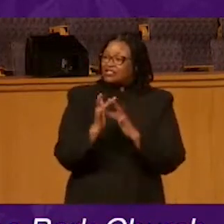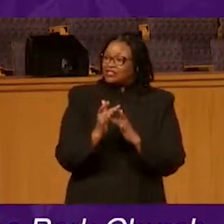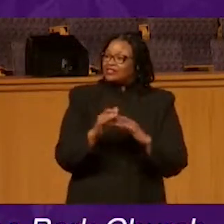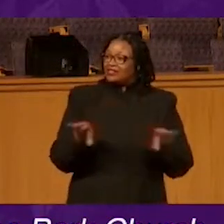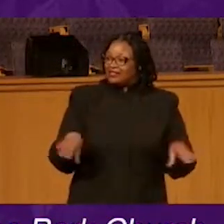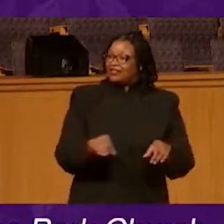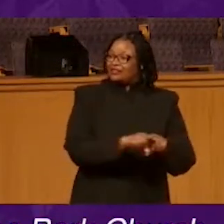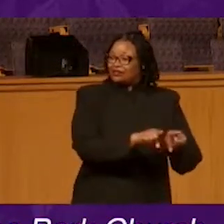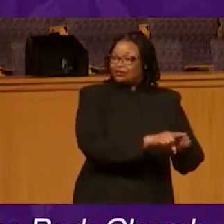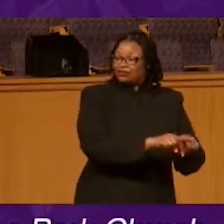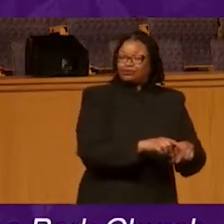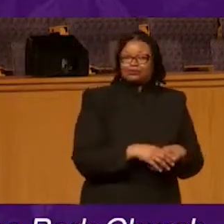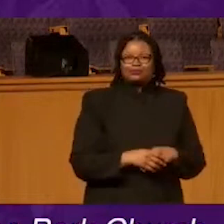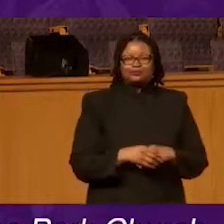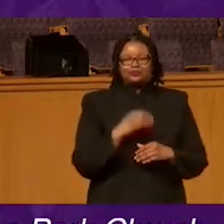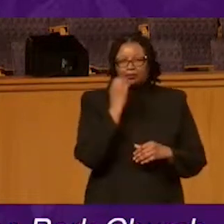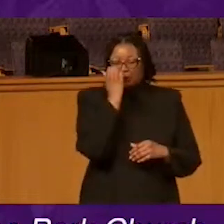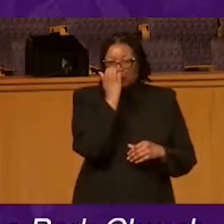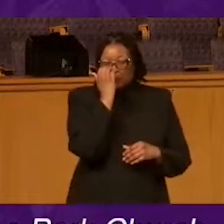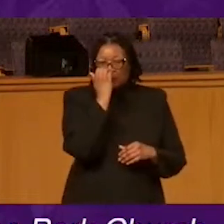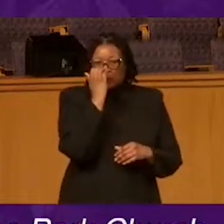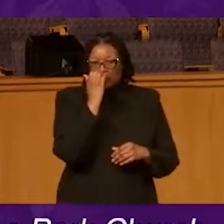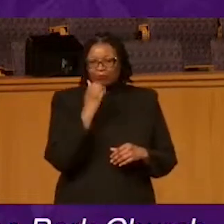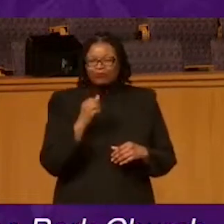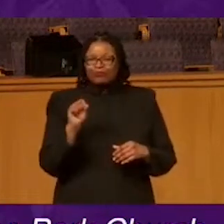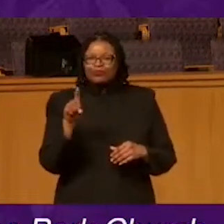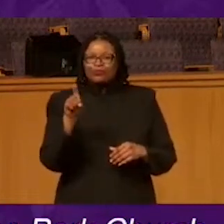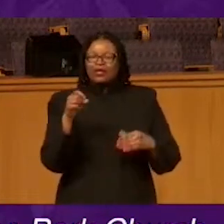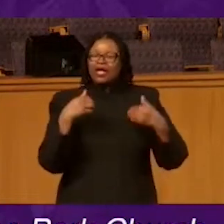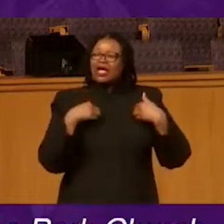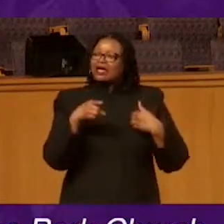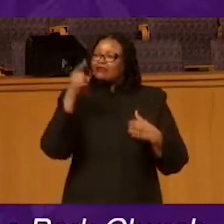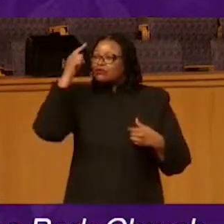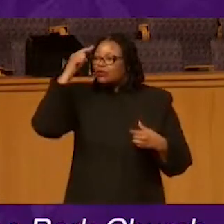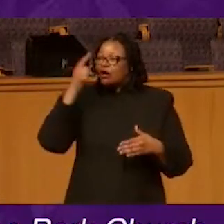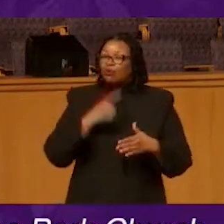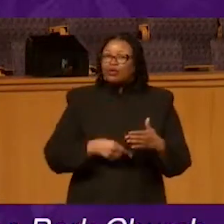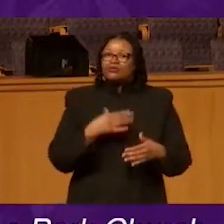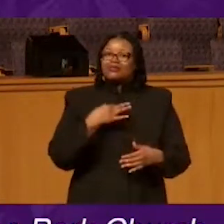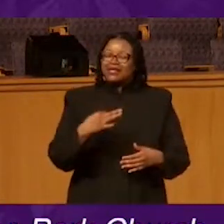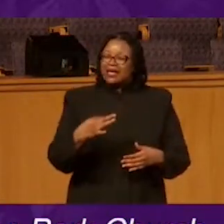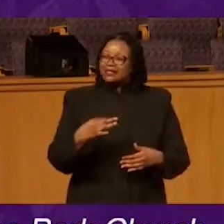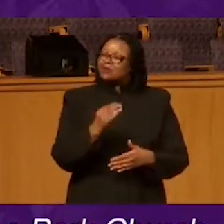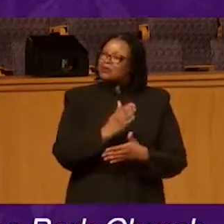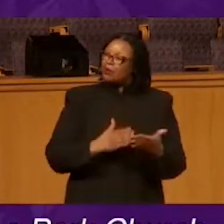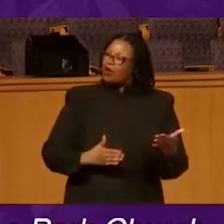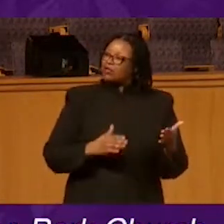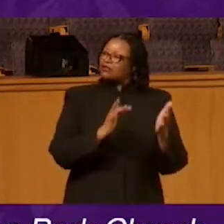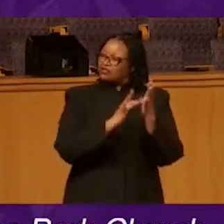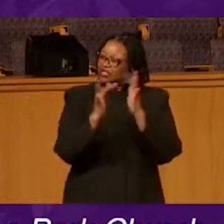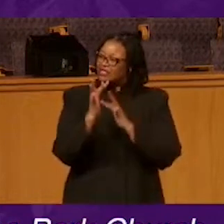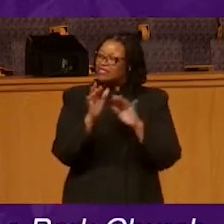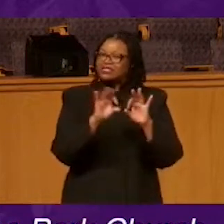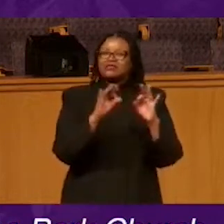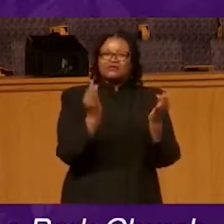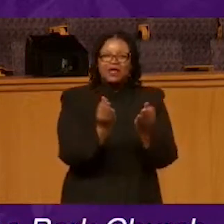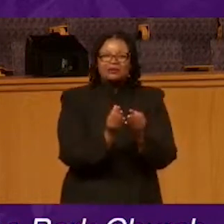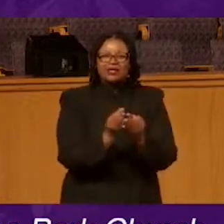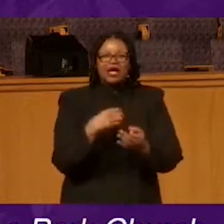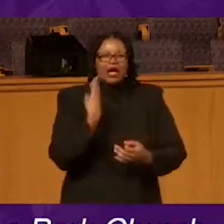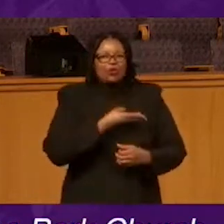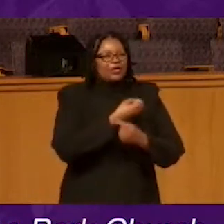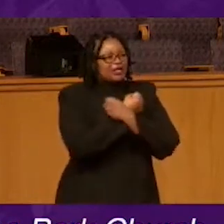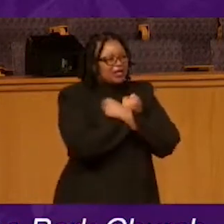you ever thought what it must have been like to be a part of Jesus' family? You know, we